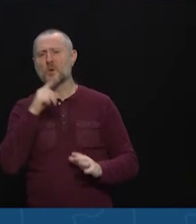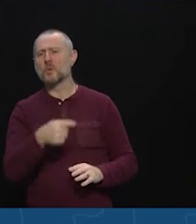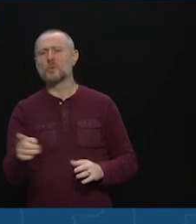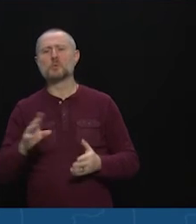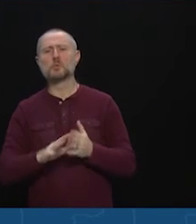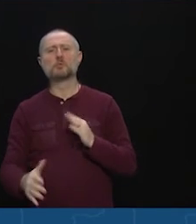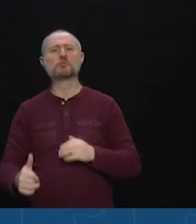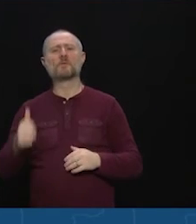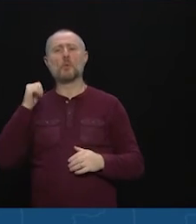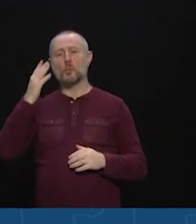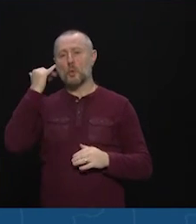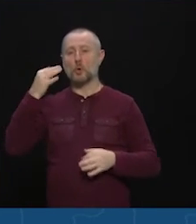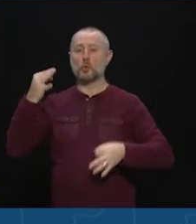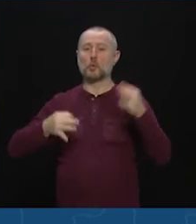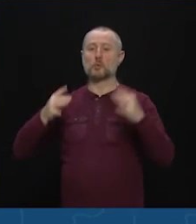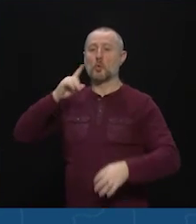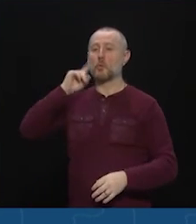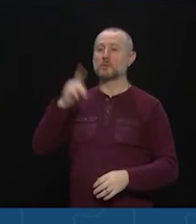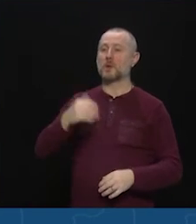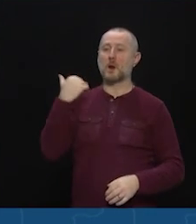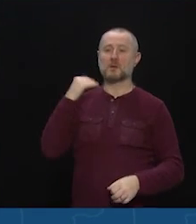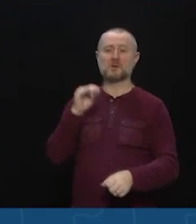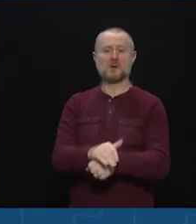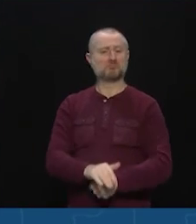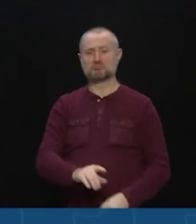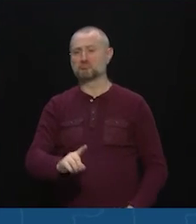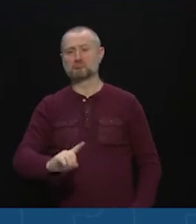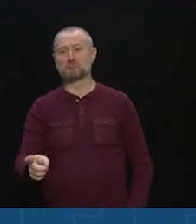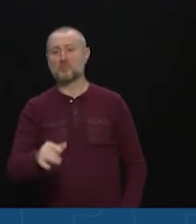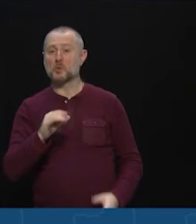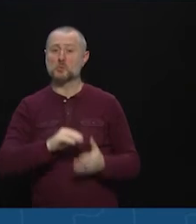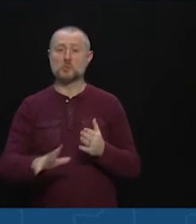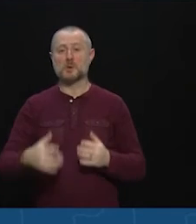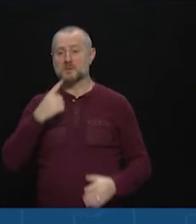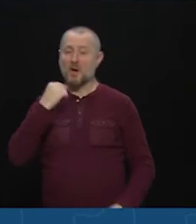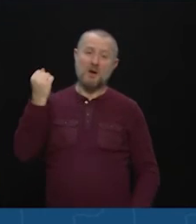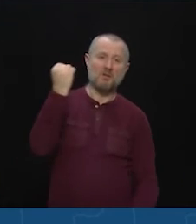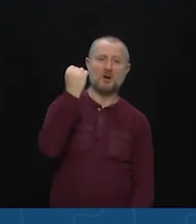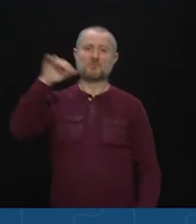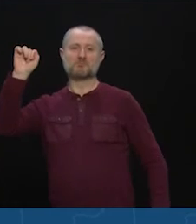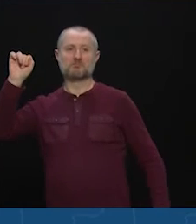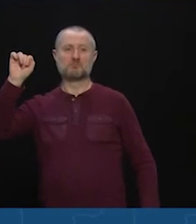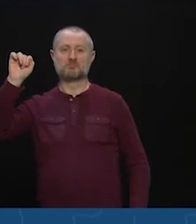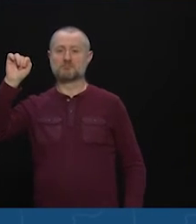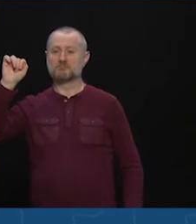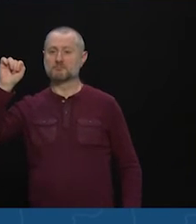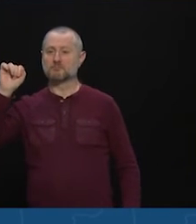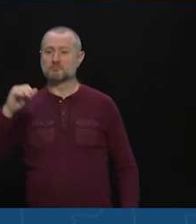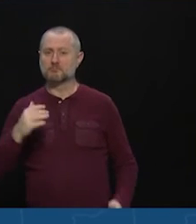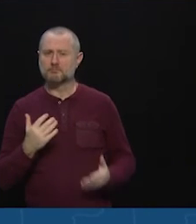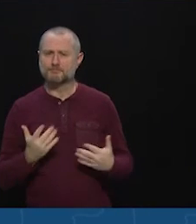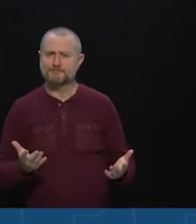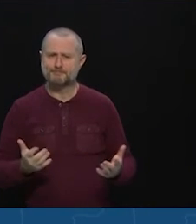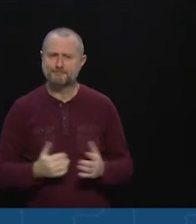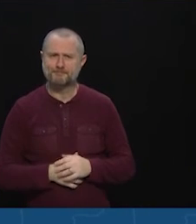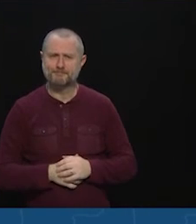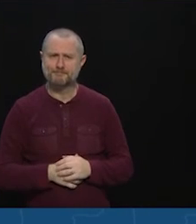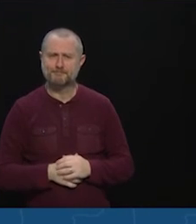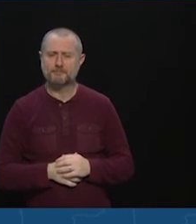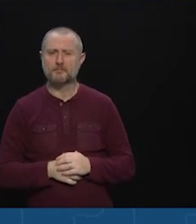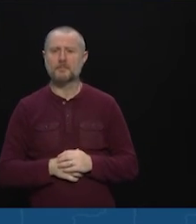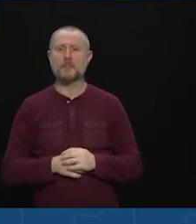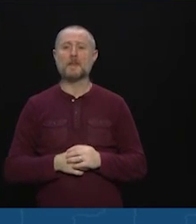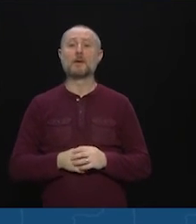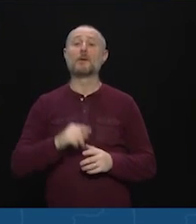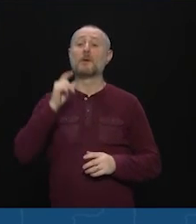night? As a student yourself, love to protest. Well, I would never protest in a way to